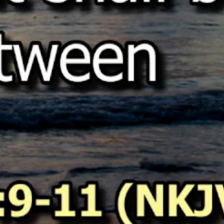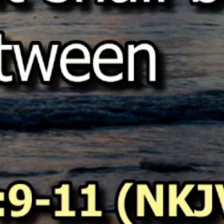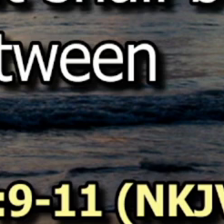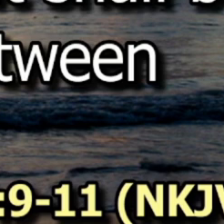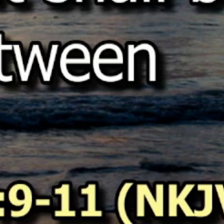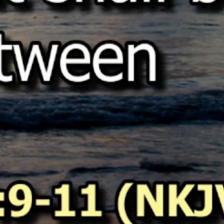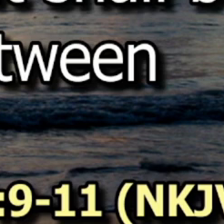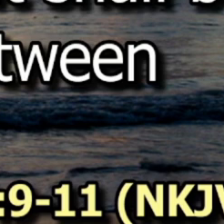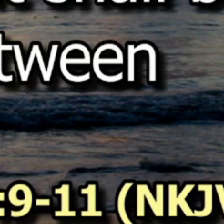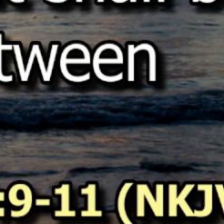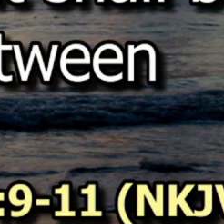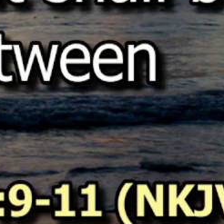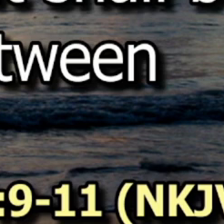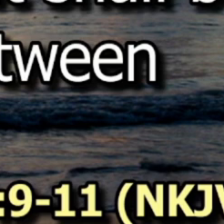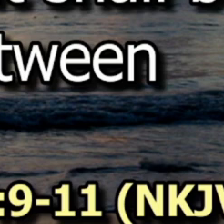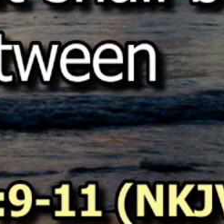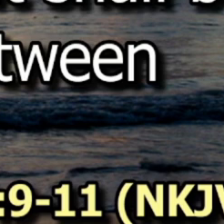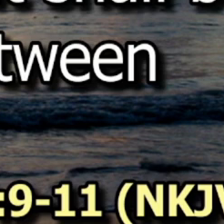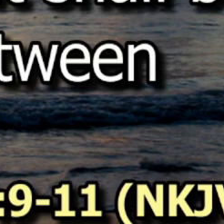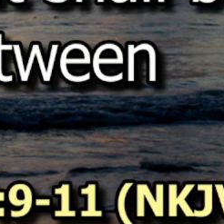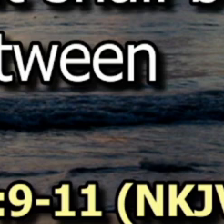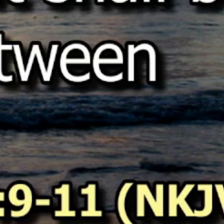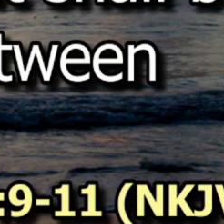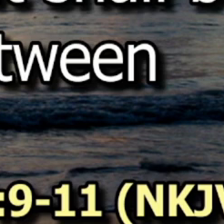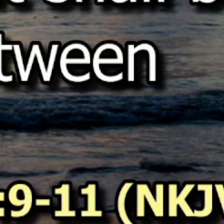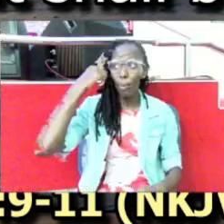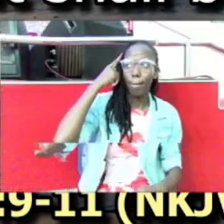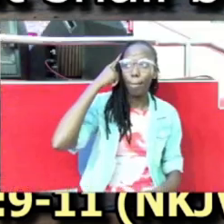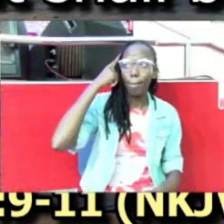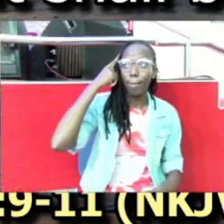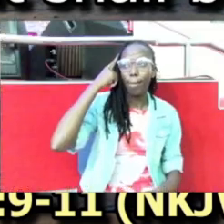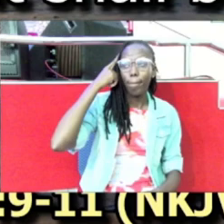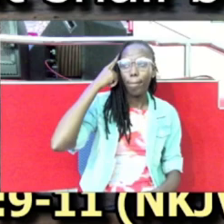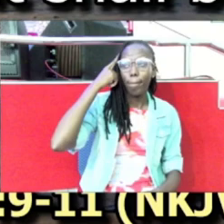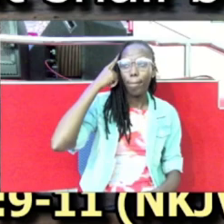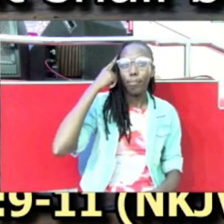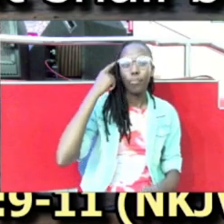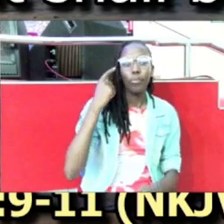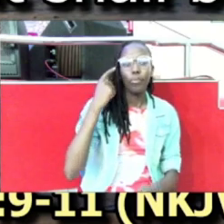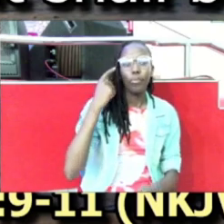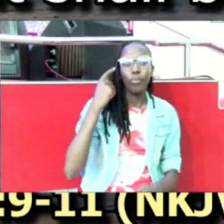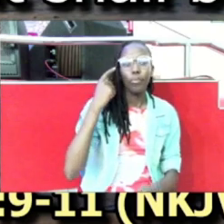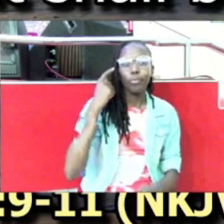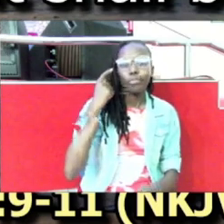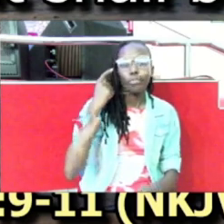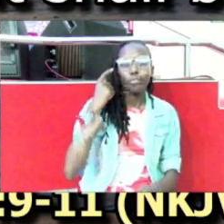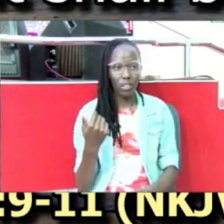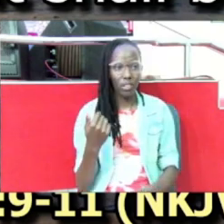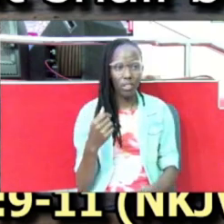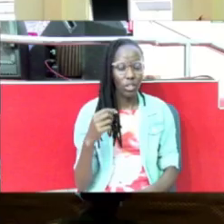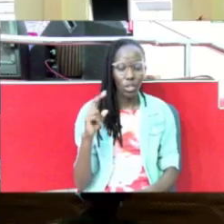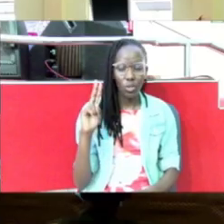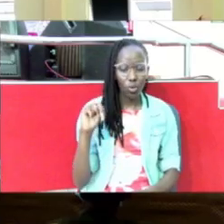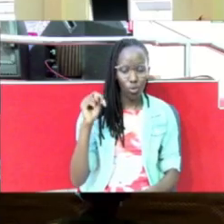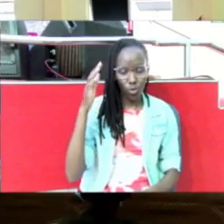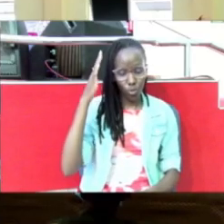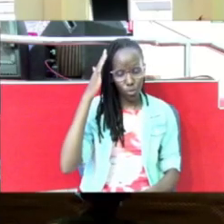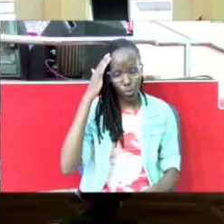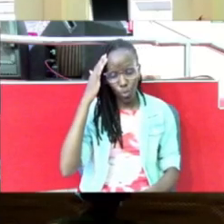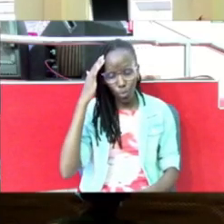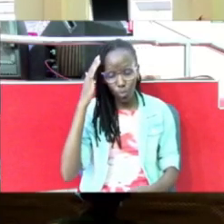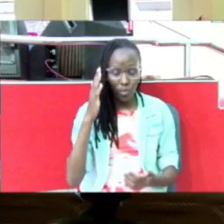mentality. Daudi alikuja akiwa na mawazo ya kiagano. So the others were not invoking the truth that they